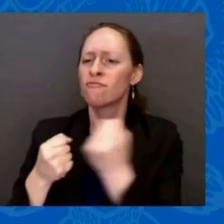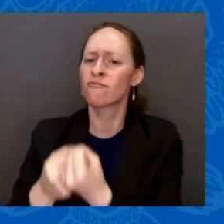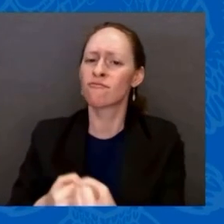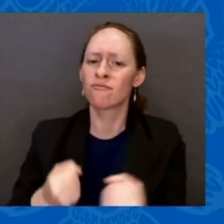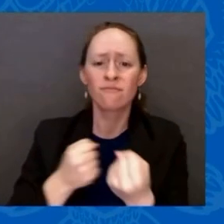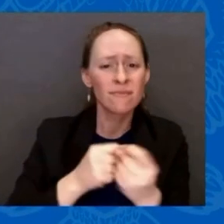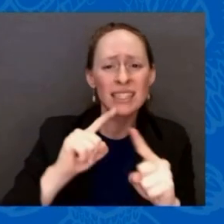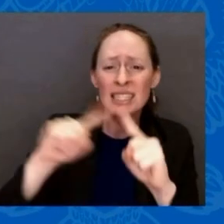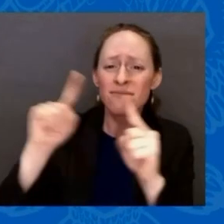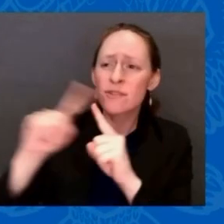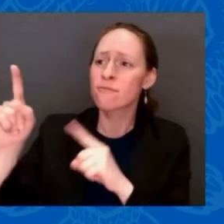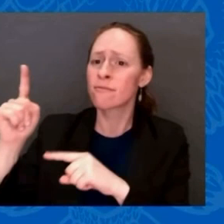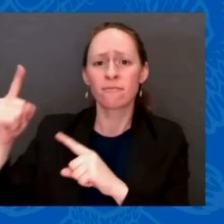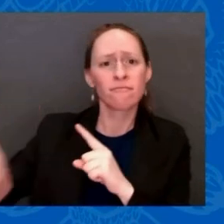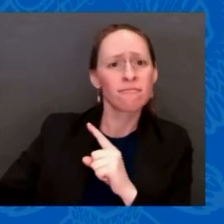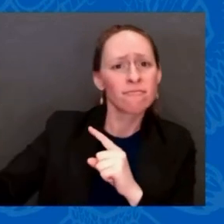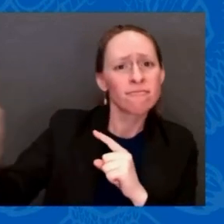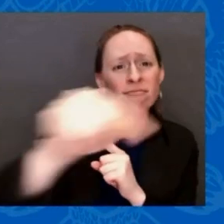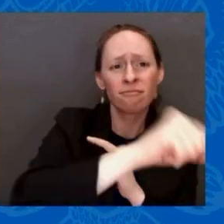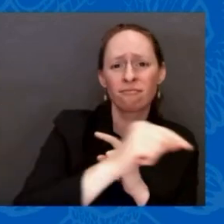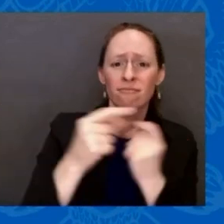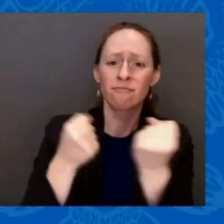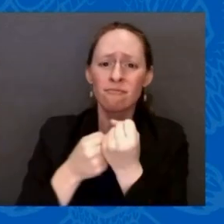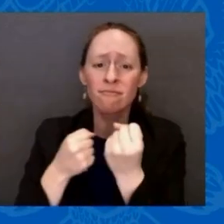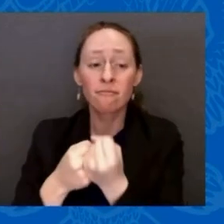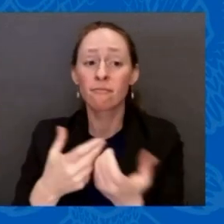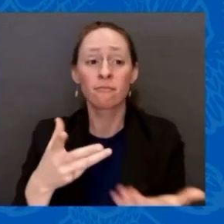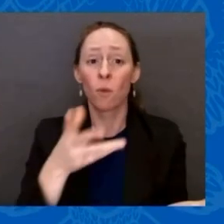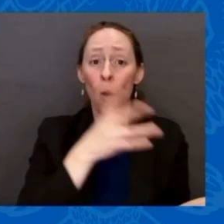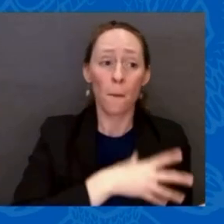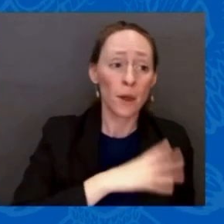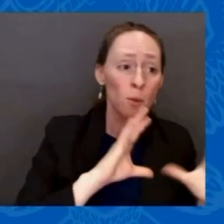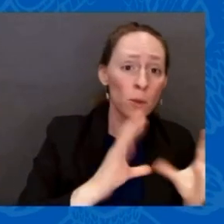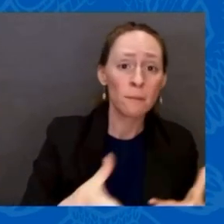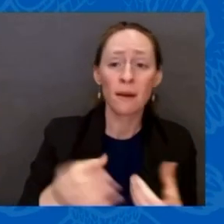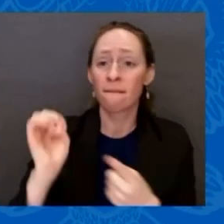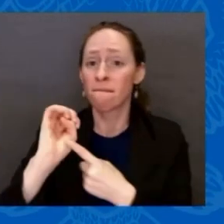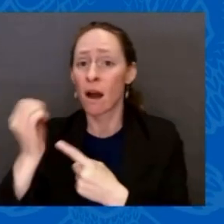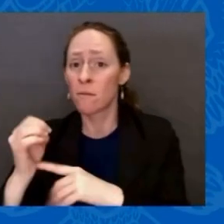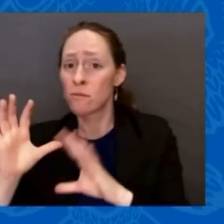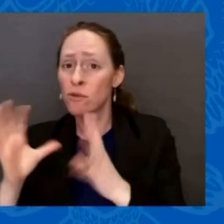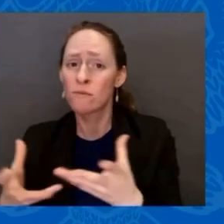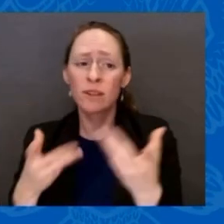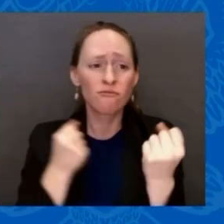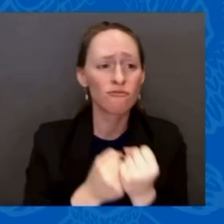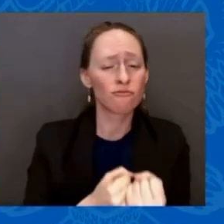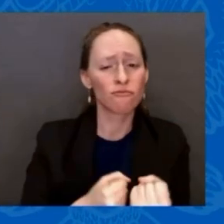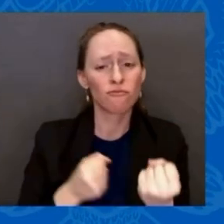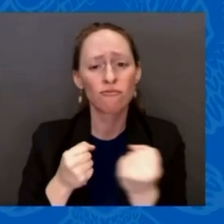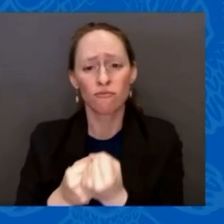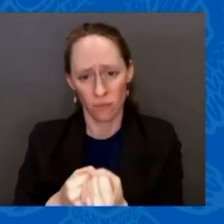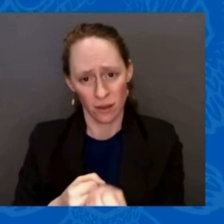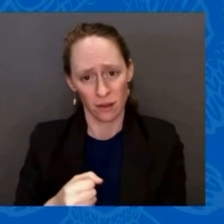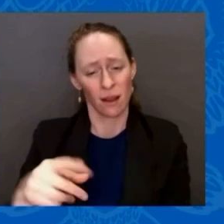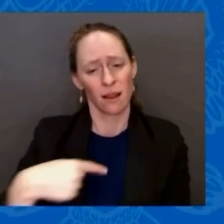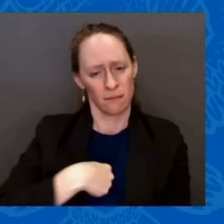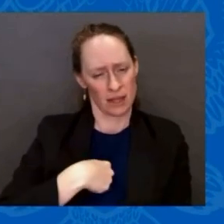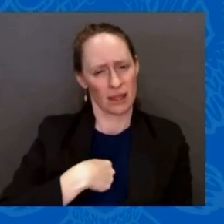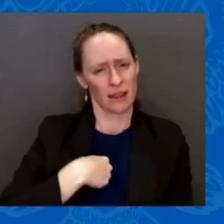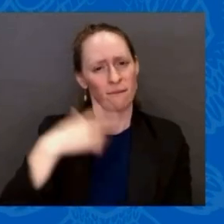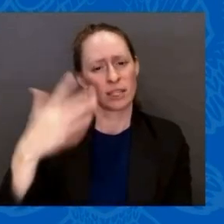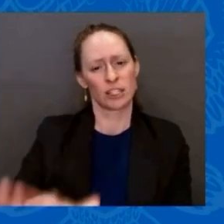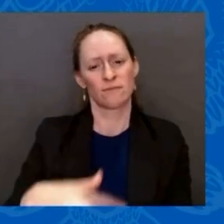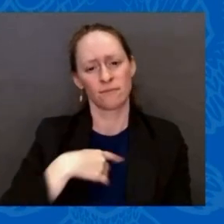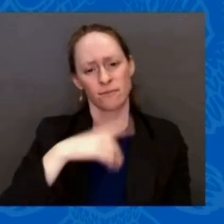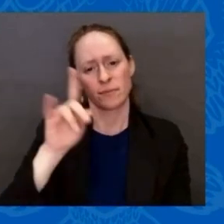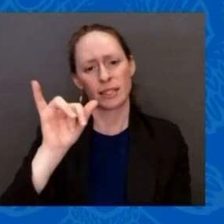IBEW, starting when I ran last time, I said, here's the deal, though. I'm going to be the most pro-American most